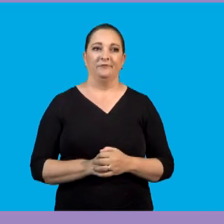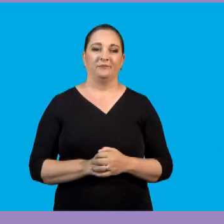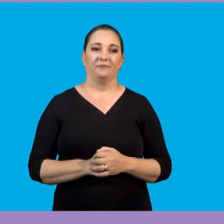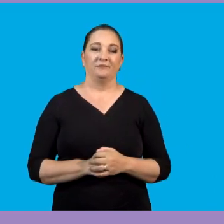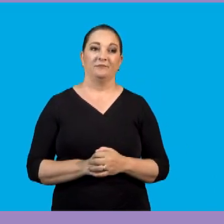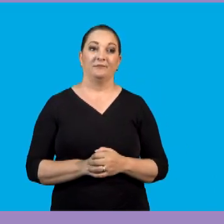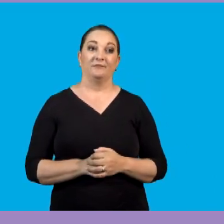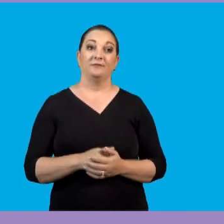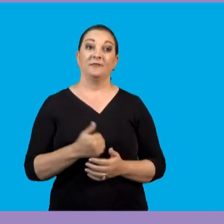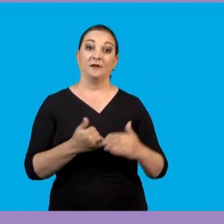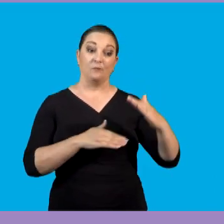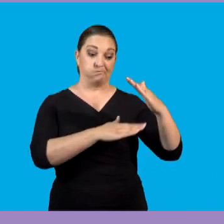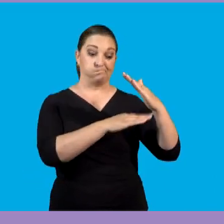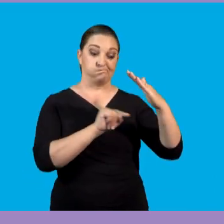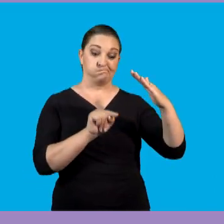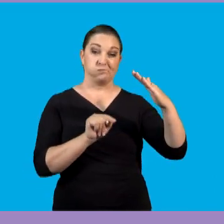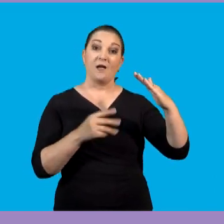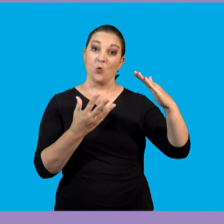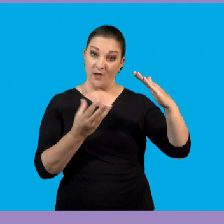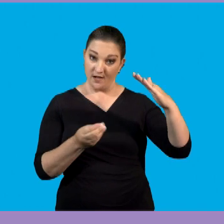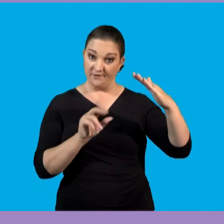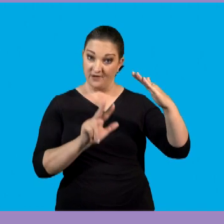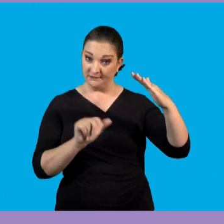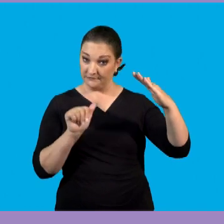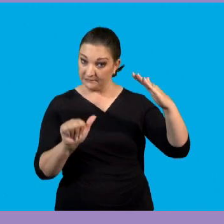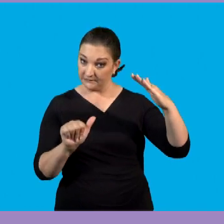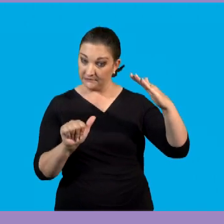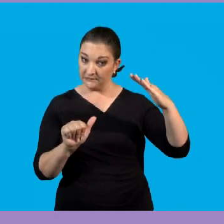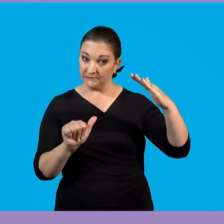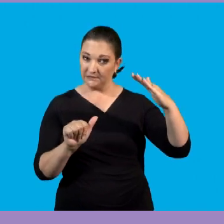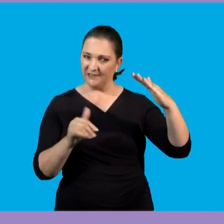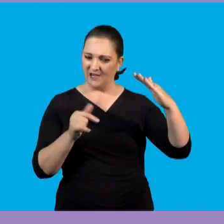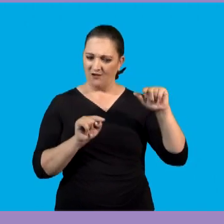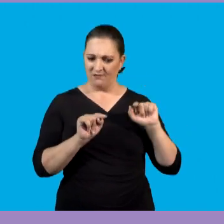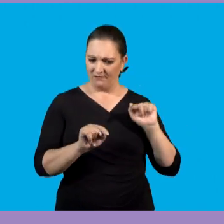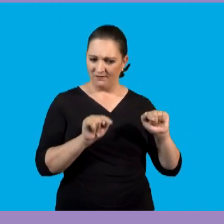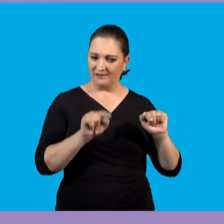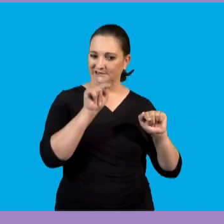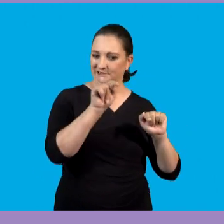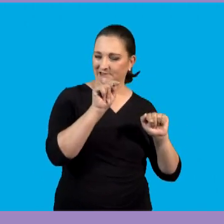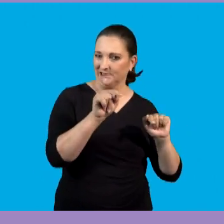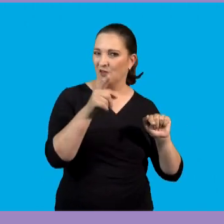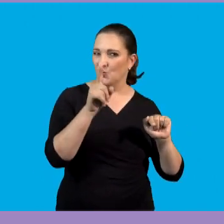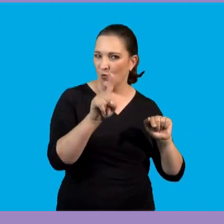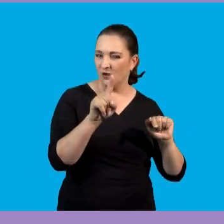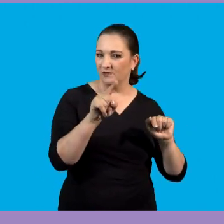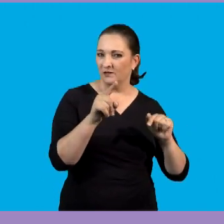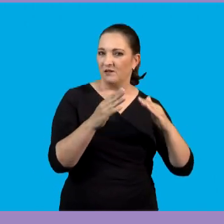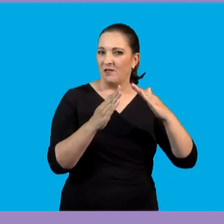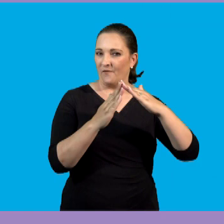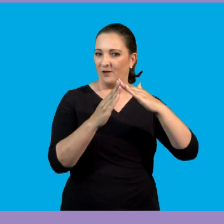do have a given angle of 86 degrees, so we just need to find our third angle, which is angle